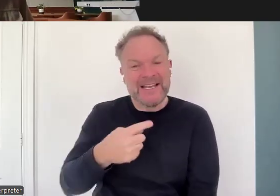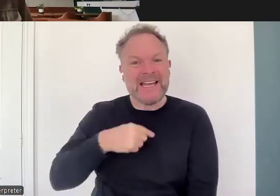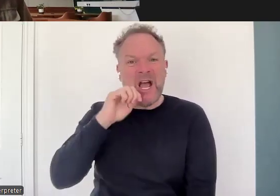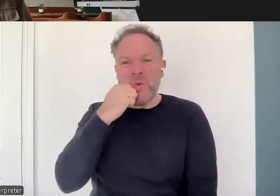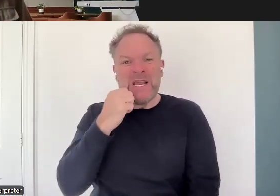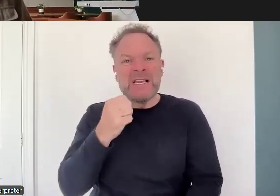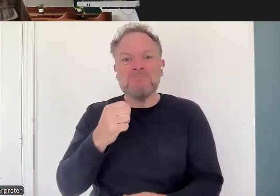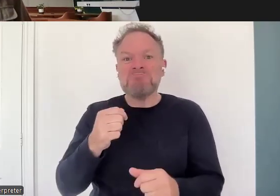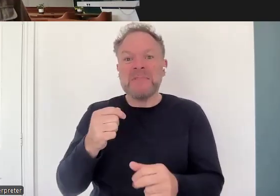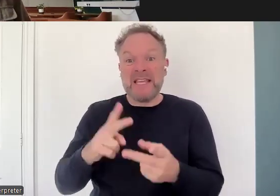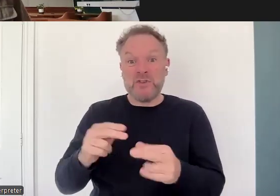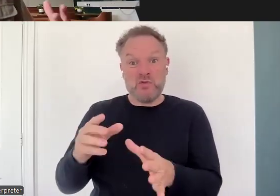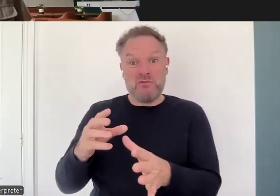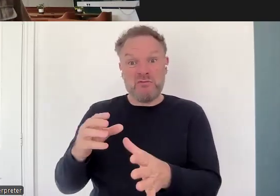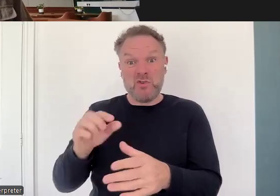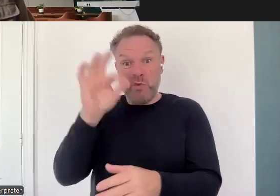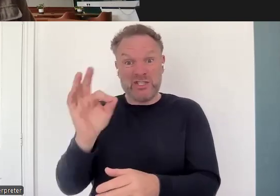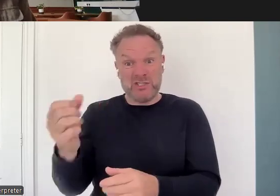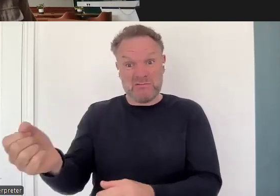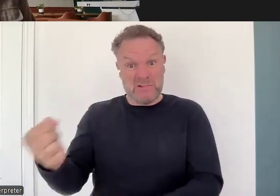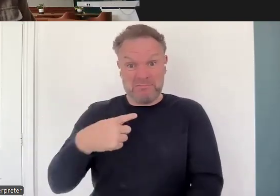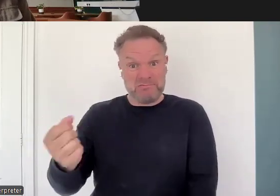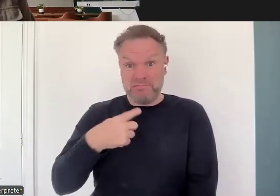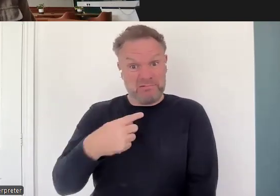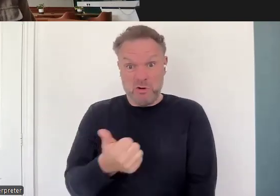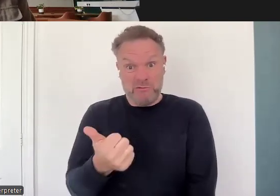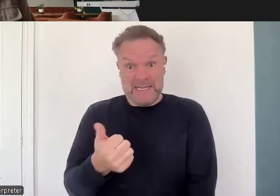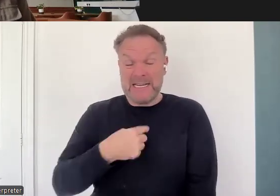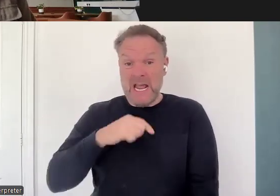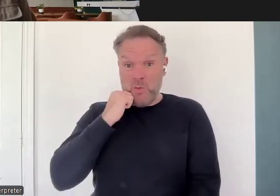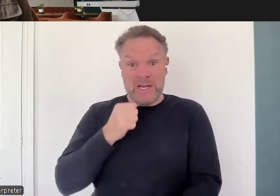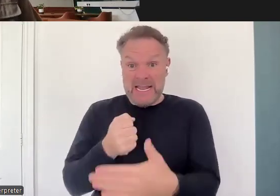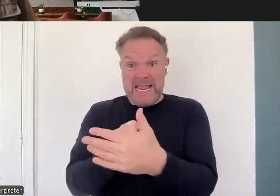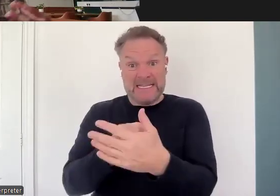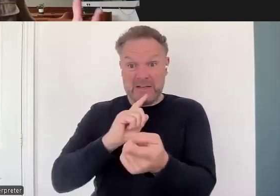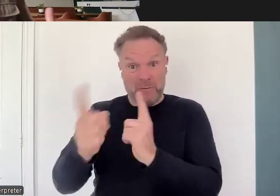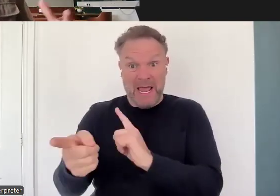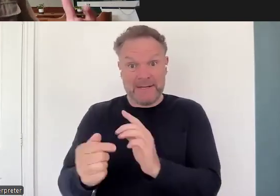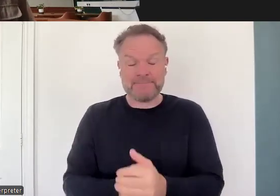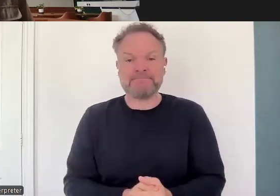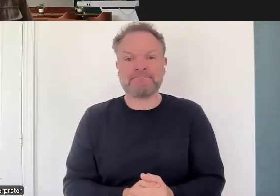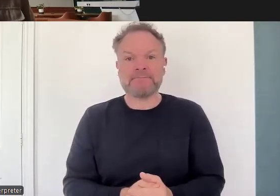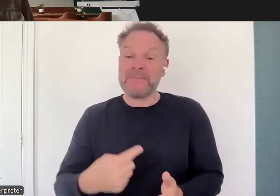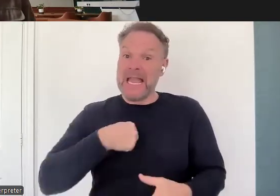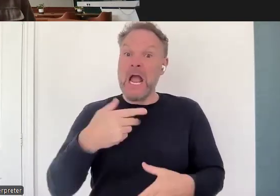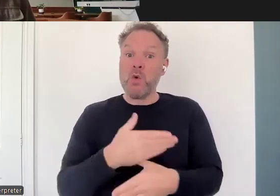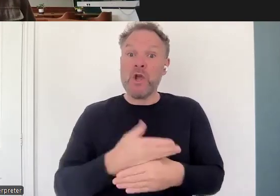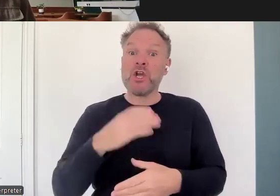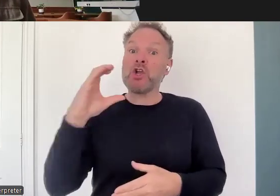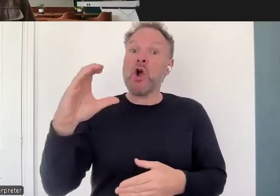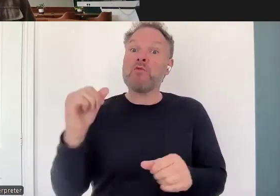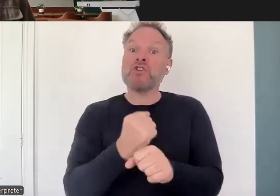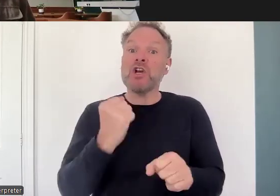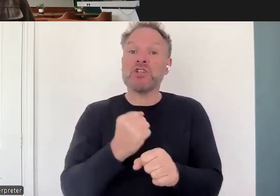of those questions at me as you have them, and I'll ensure we have some time at the end to talk about them. But as Lily mentioned, I work with the Co-Production Network